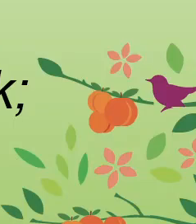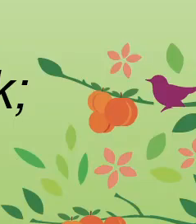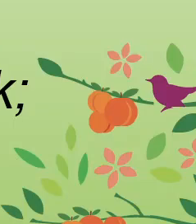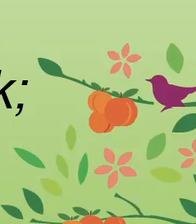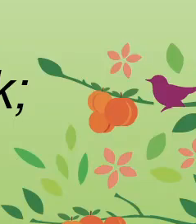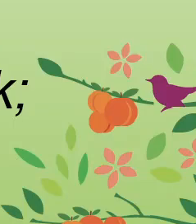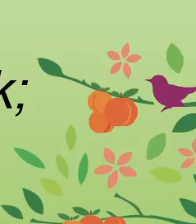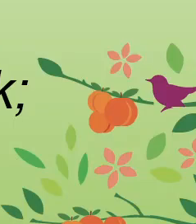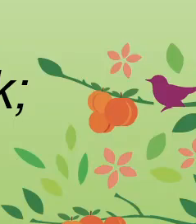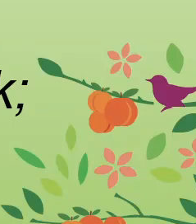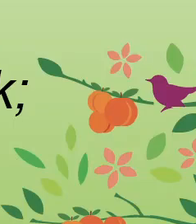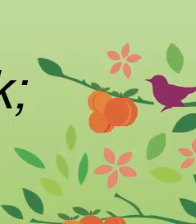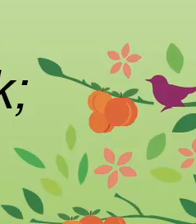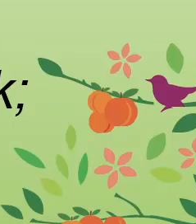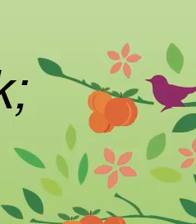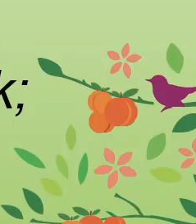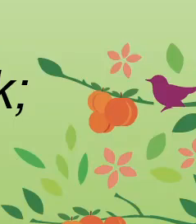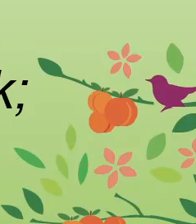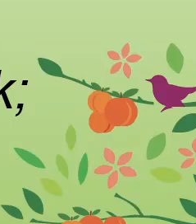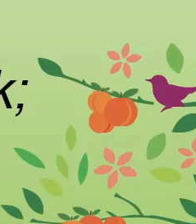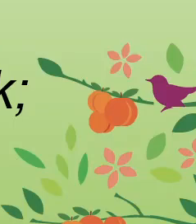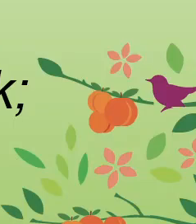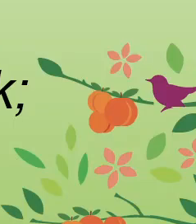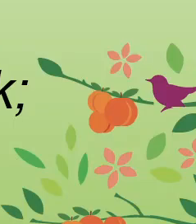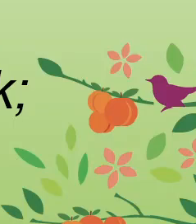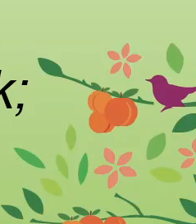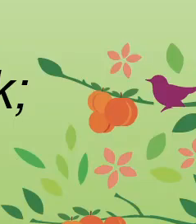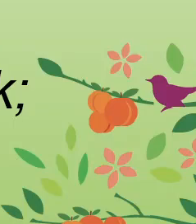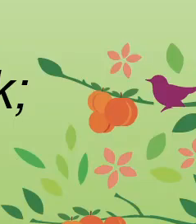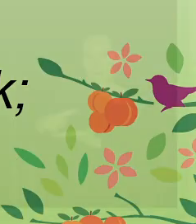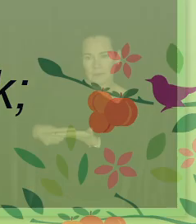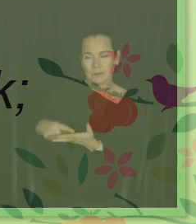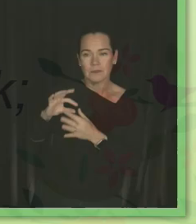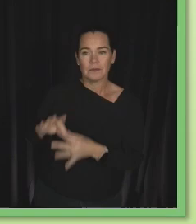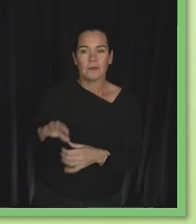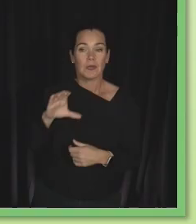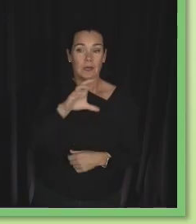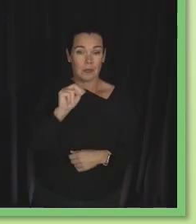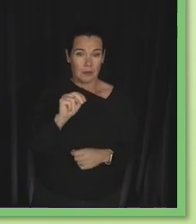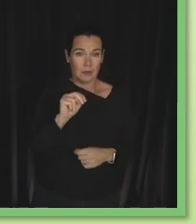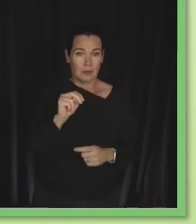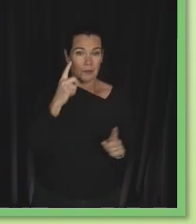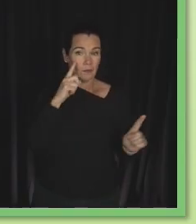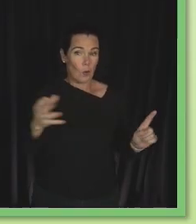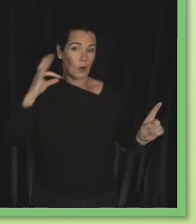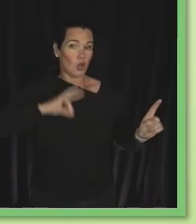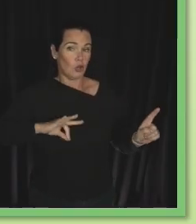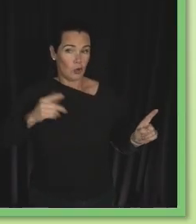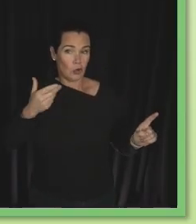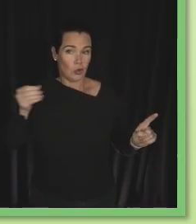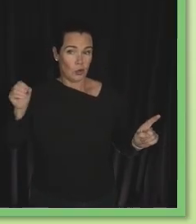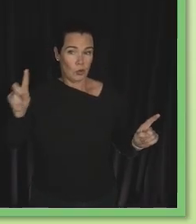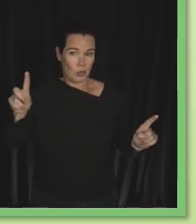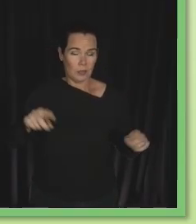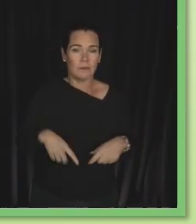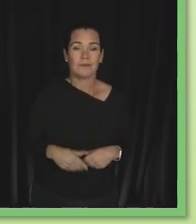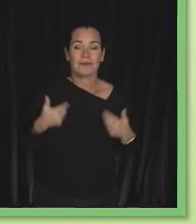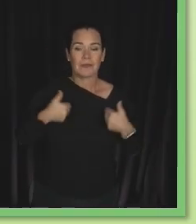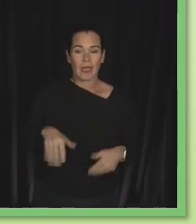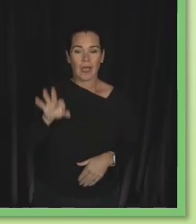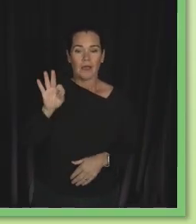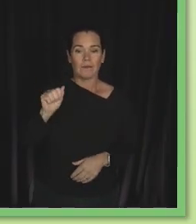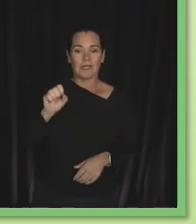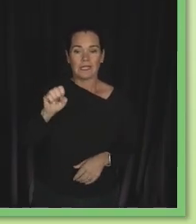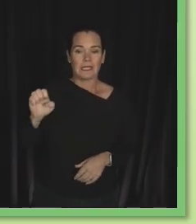Good morning, everyone. Welcome to this panel discussion on Cloud Native for Good. I'm Faseela, a Cloud Native